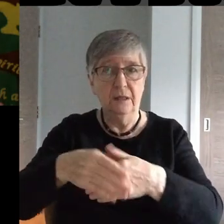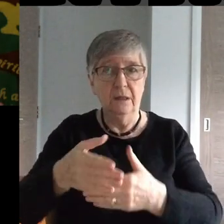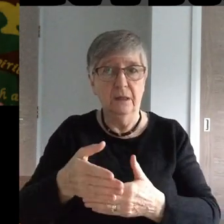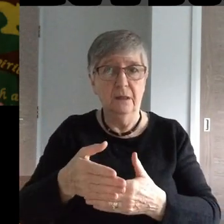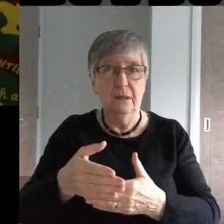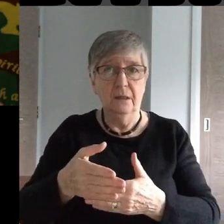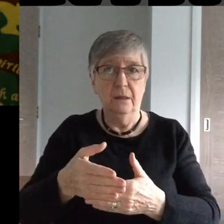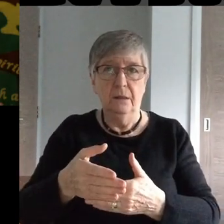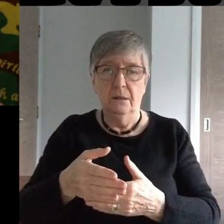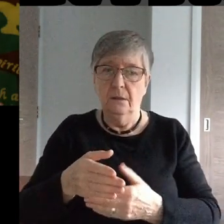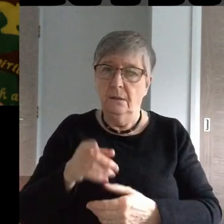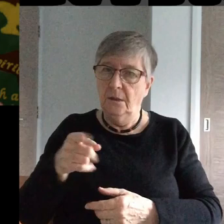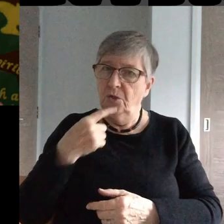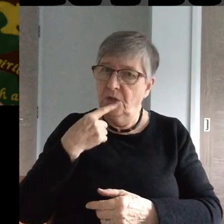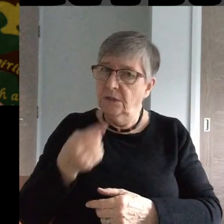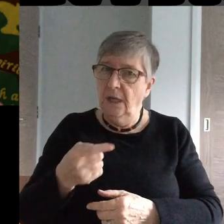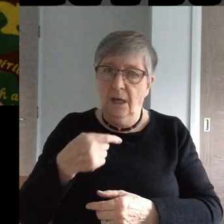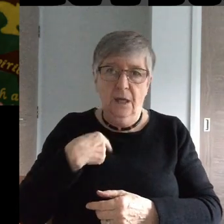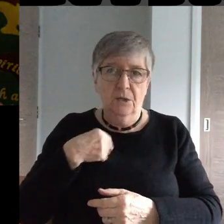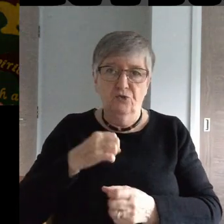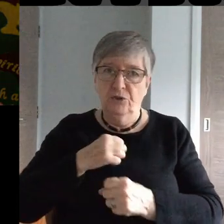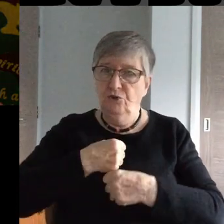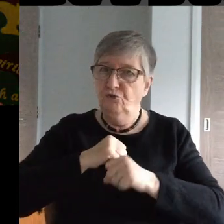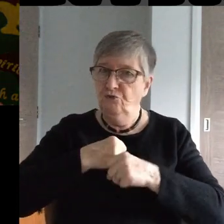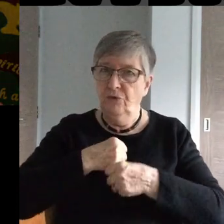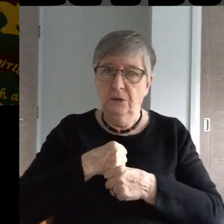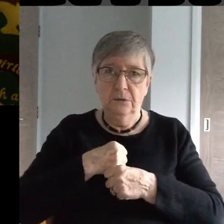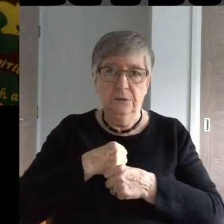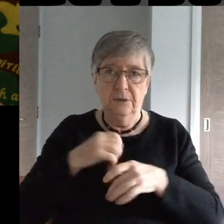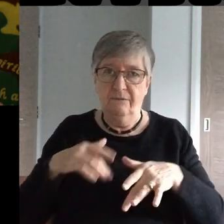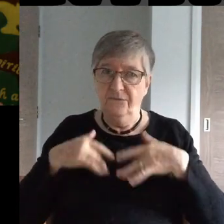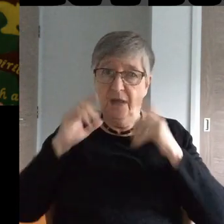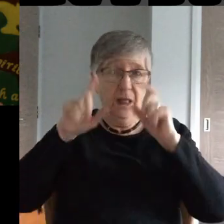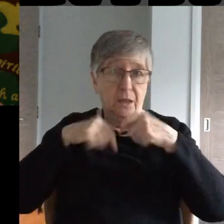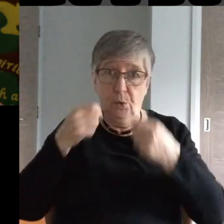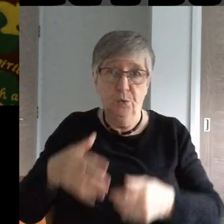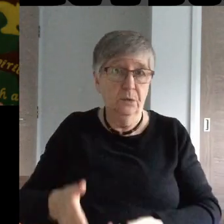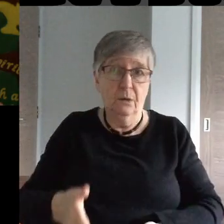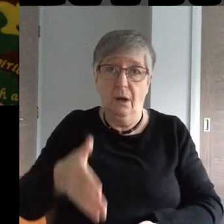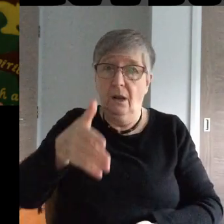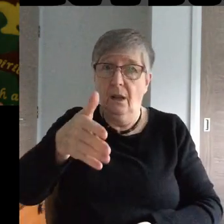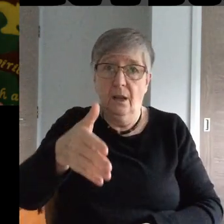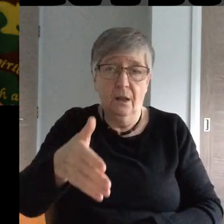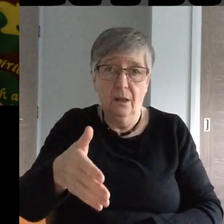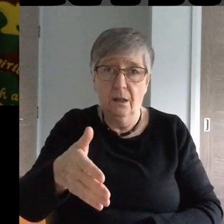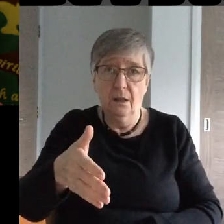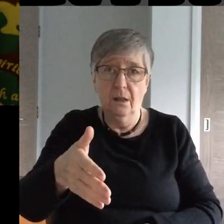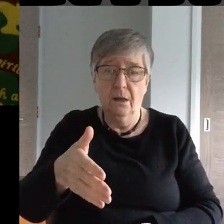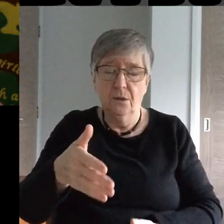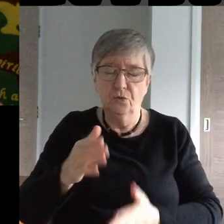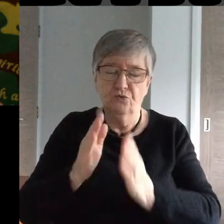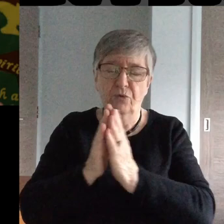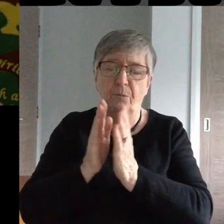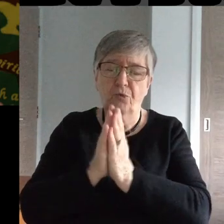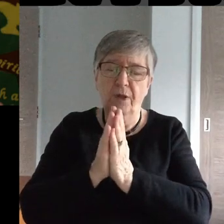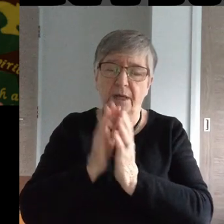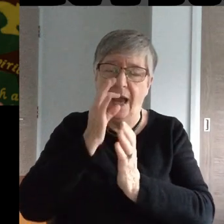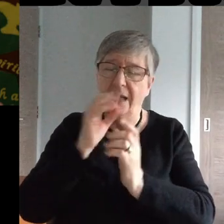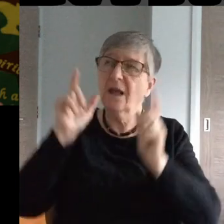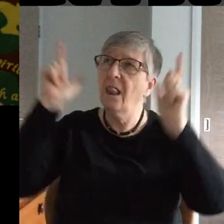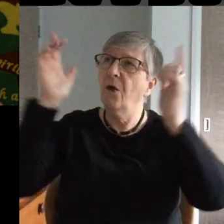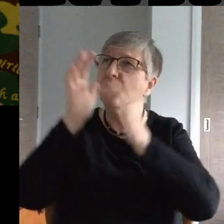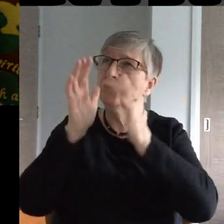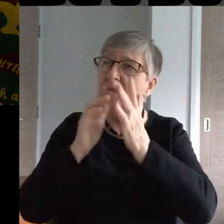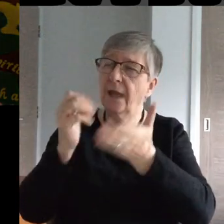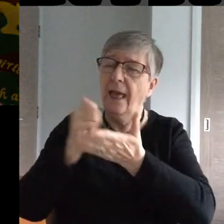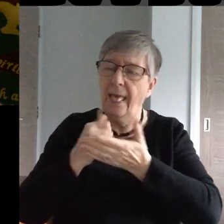Corrie says that she struggled. She didn't feel that she could even lift her hand to shake his. And so she prayed, she said, "Lord Jesus, help